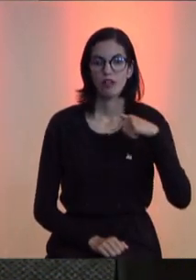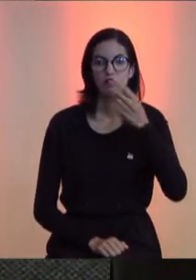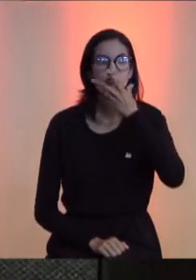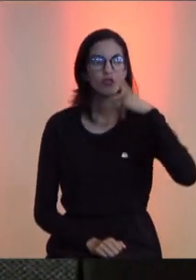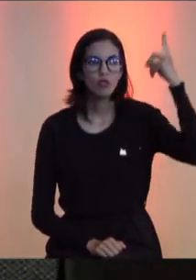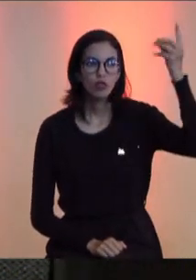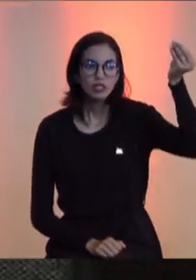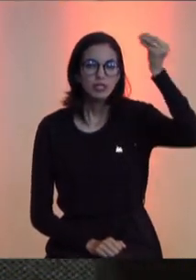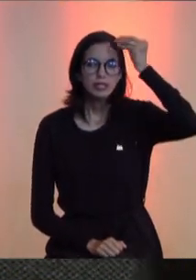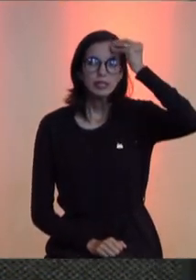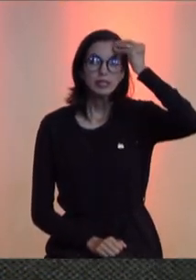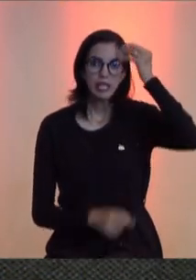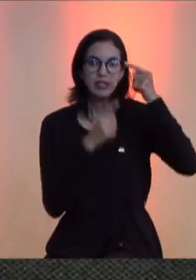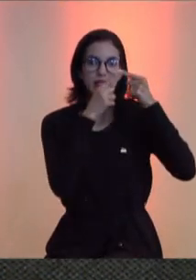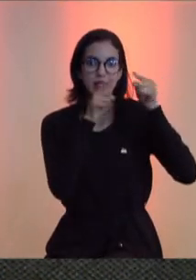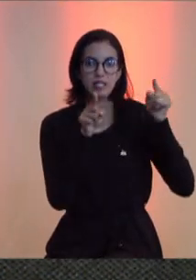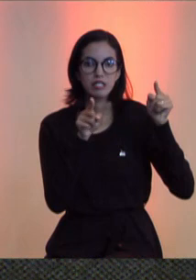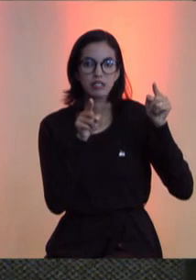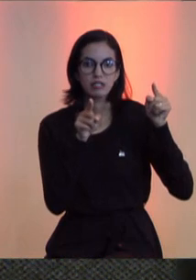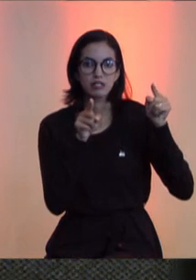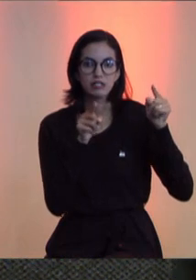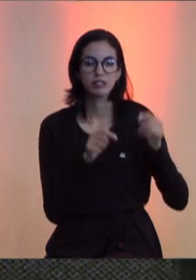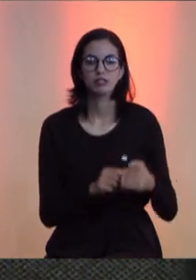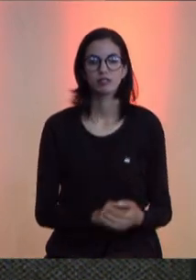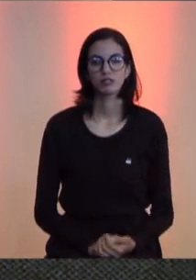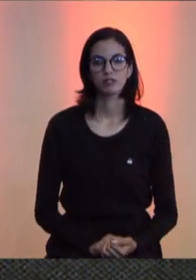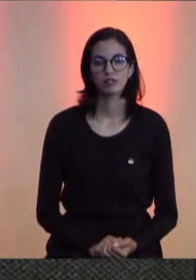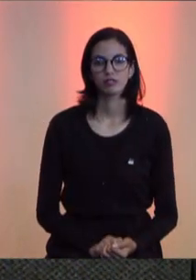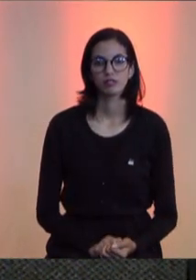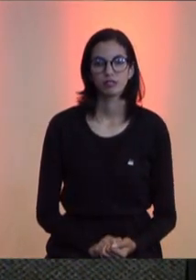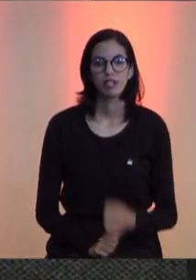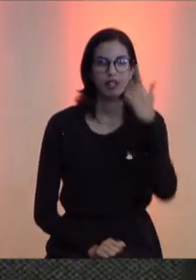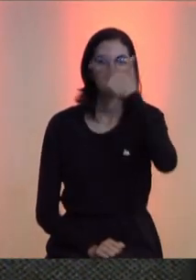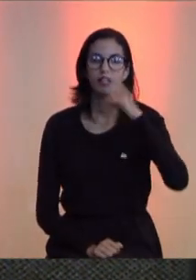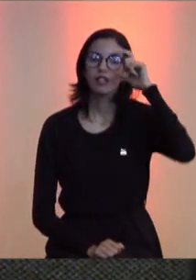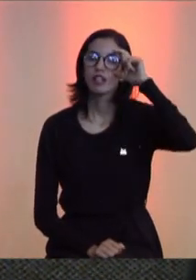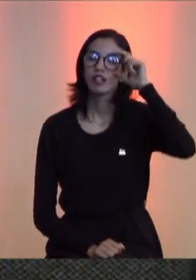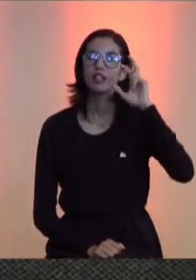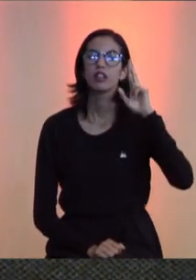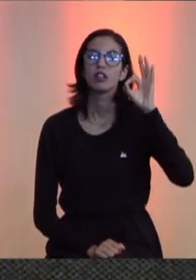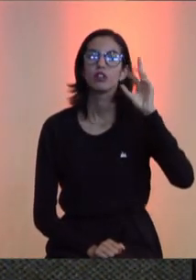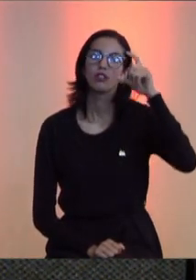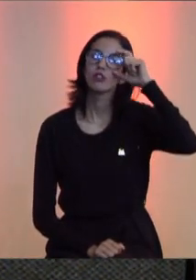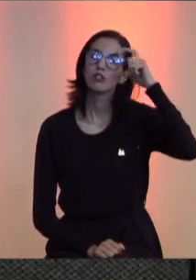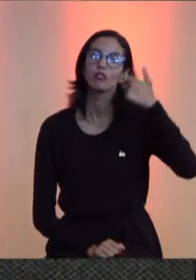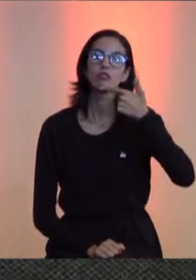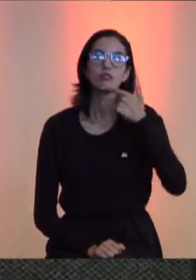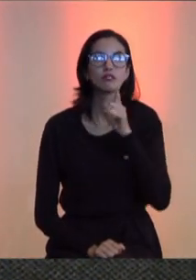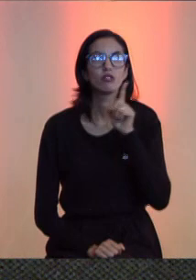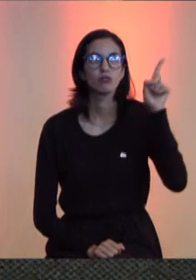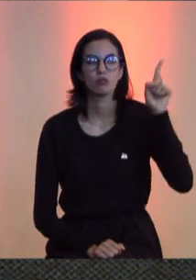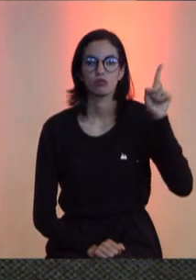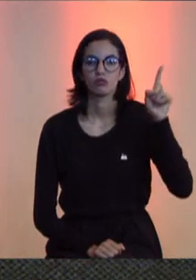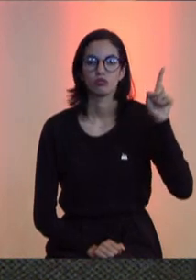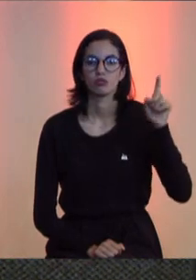una impresión. That as heroes for God, que los héroes para Dios, we can learn something from this passage.